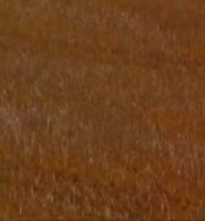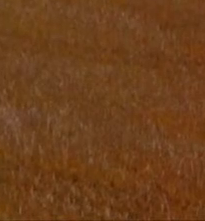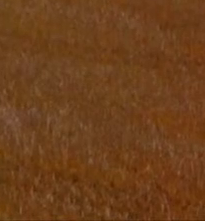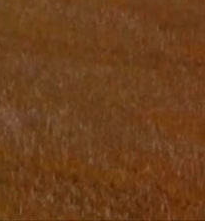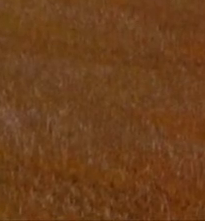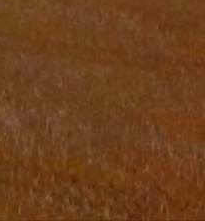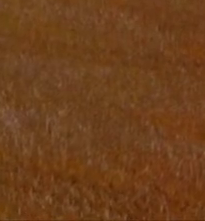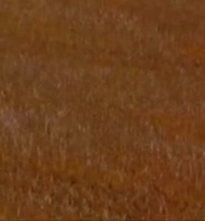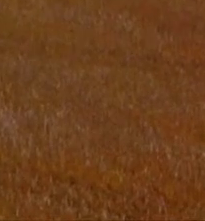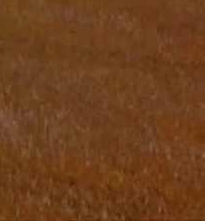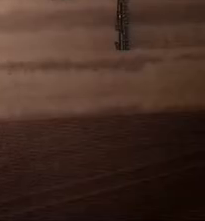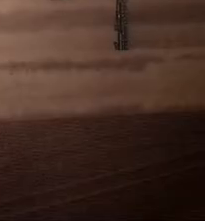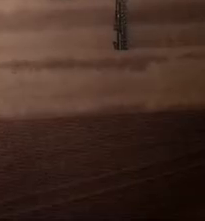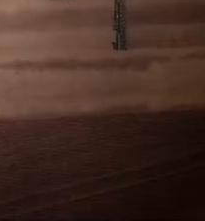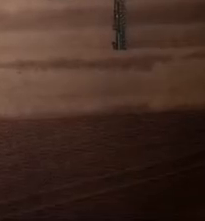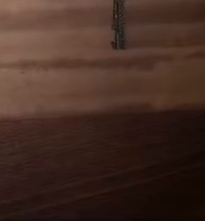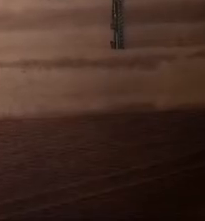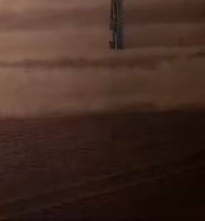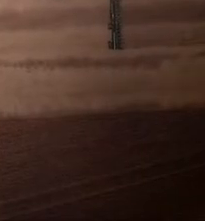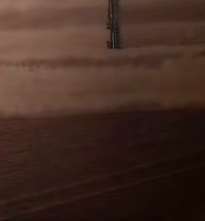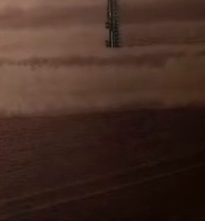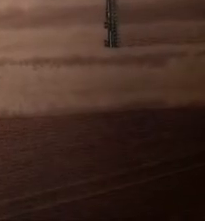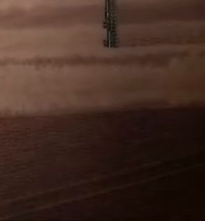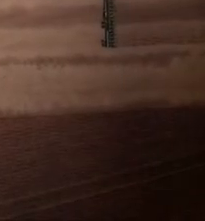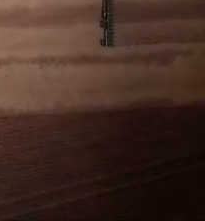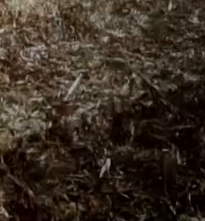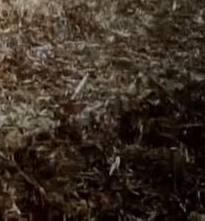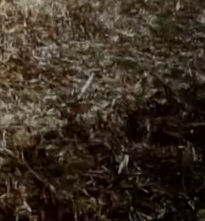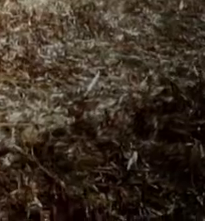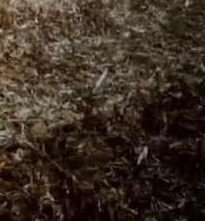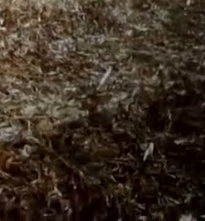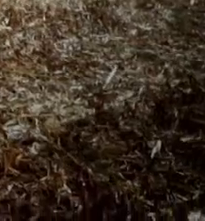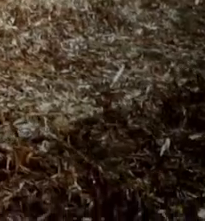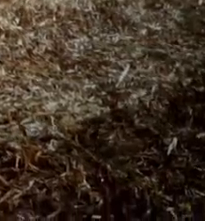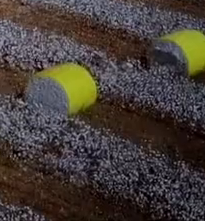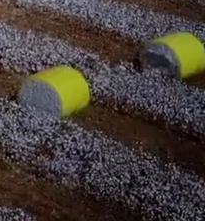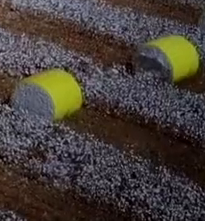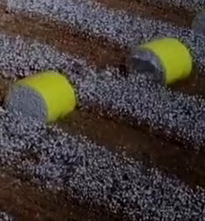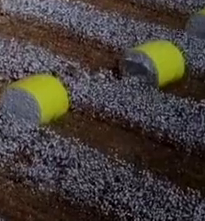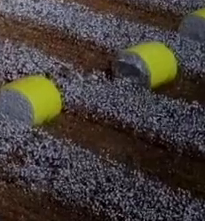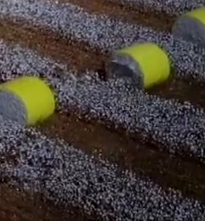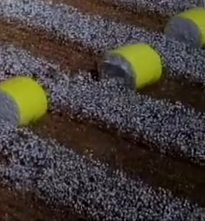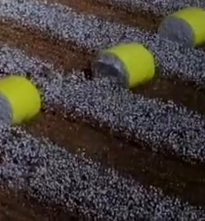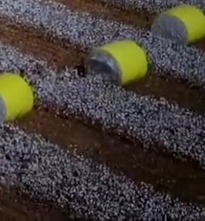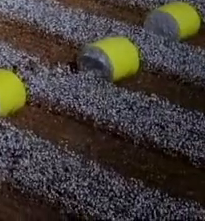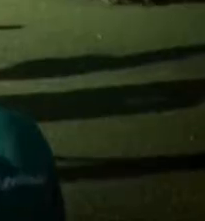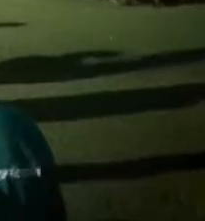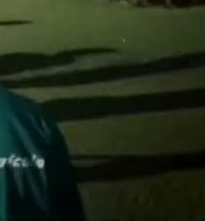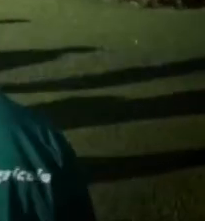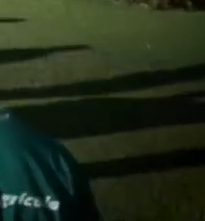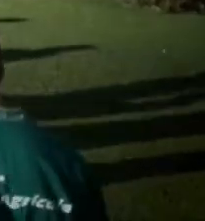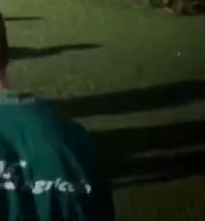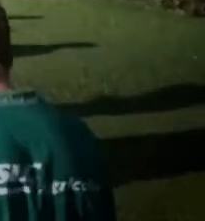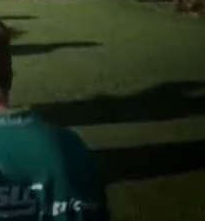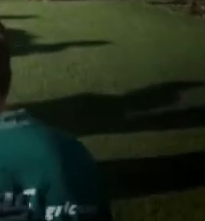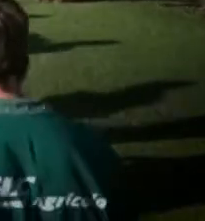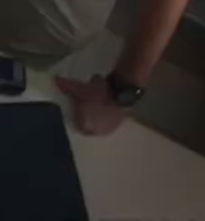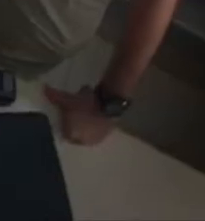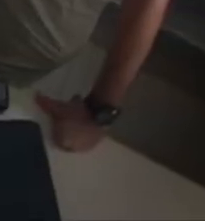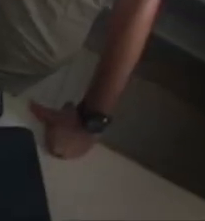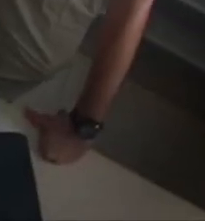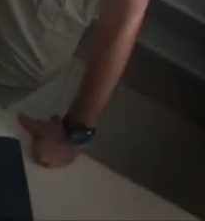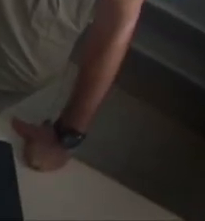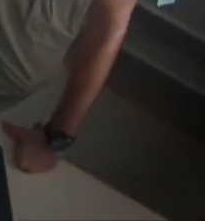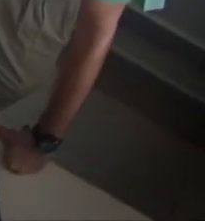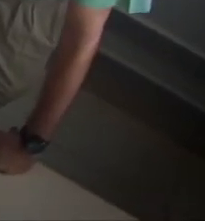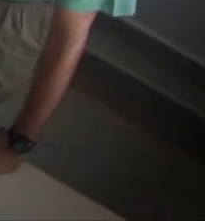and high-yielding agriculture. We are one of the largest national producers of soybean, corn, and